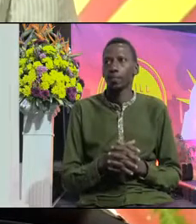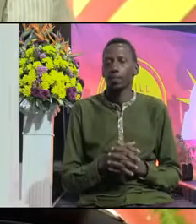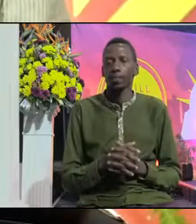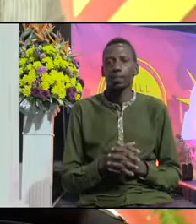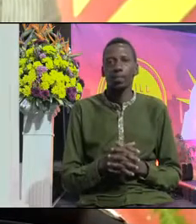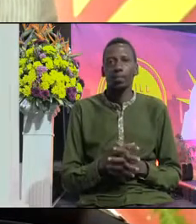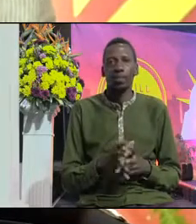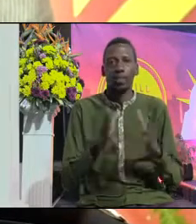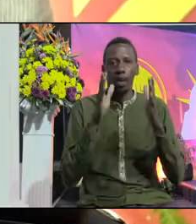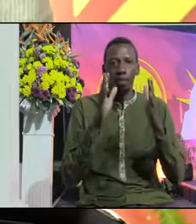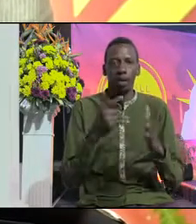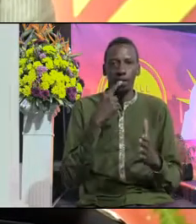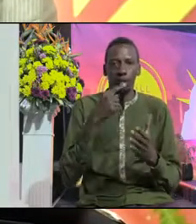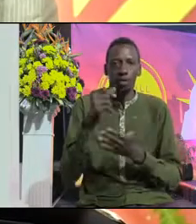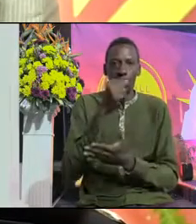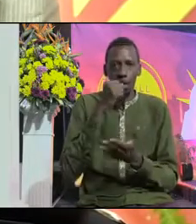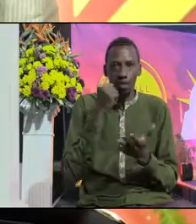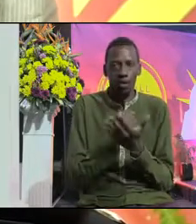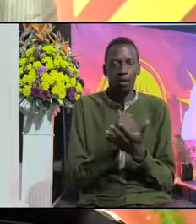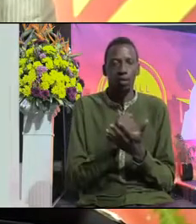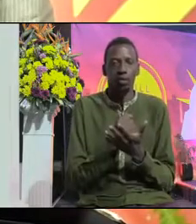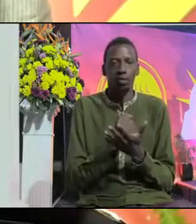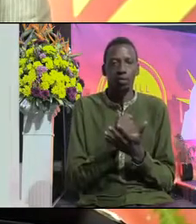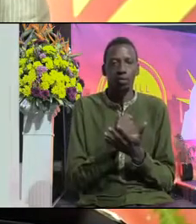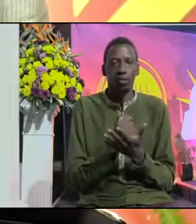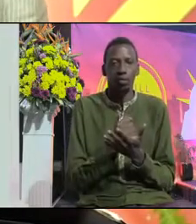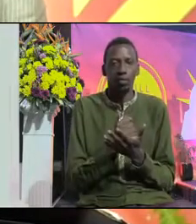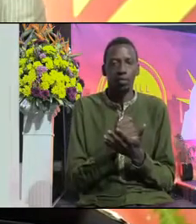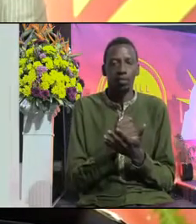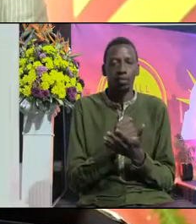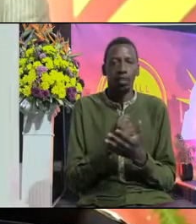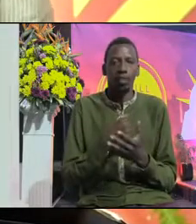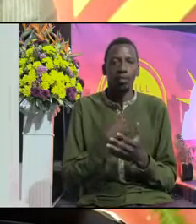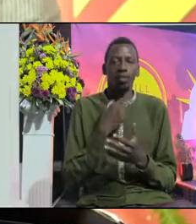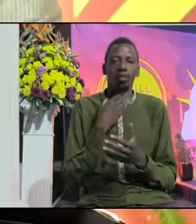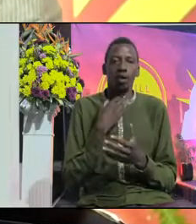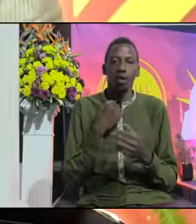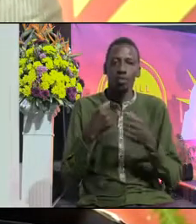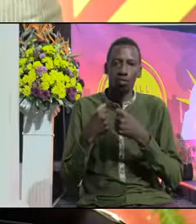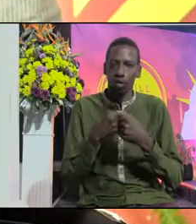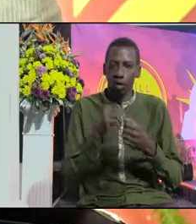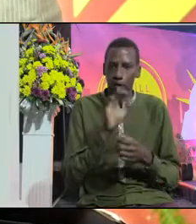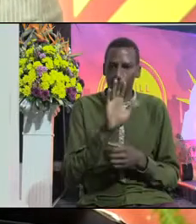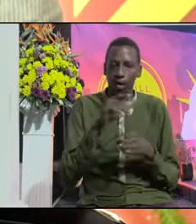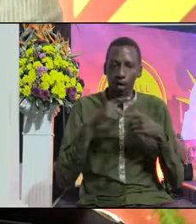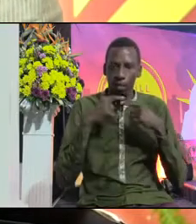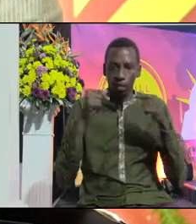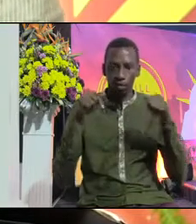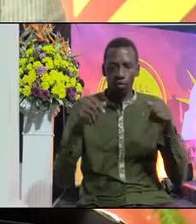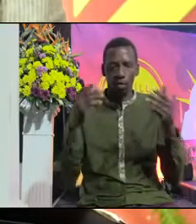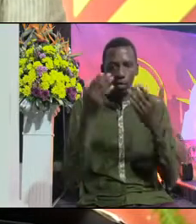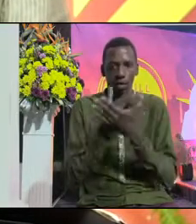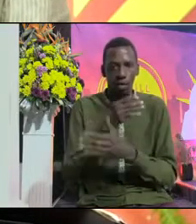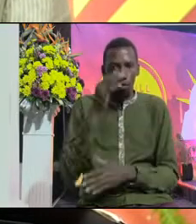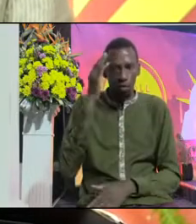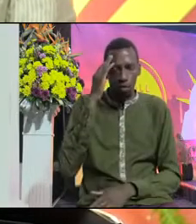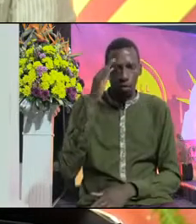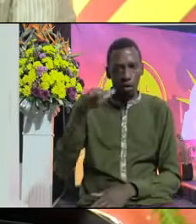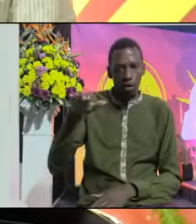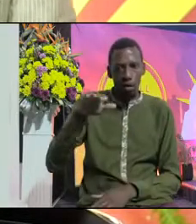cheer. Somebody say amen. I want to challenge your pastor tonight. You know, at Santon,